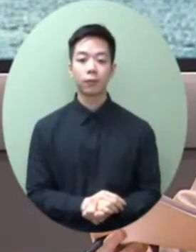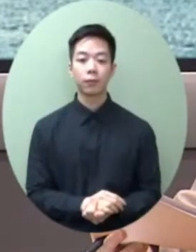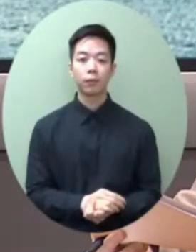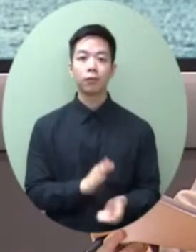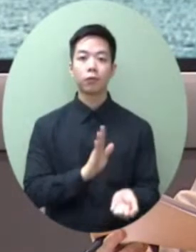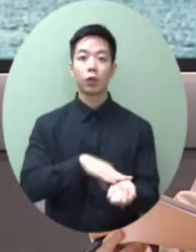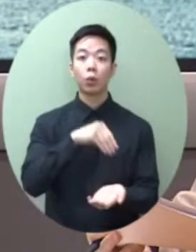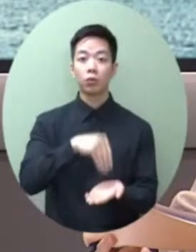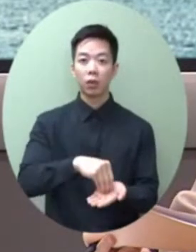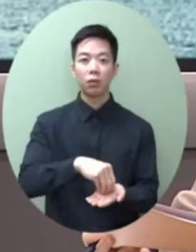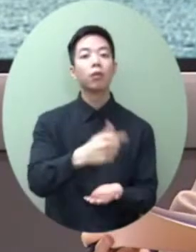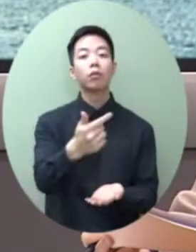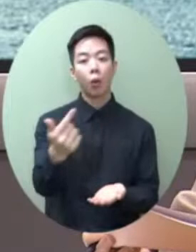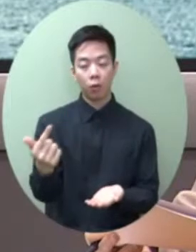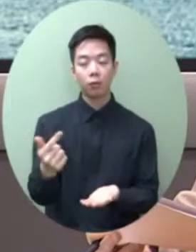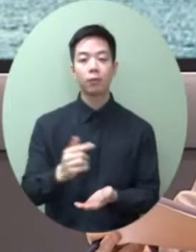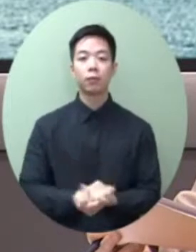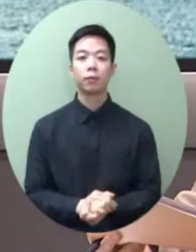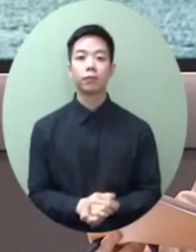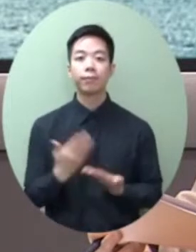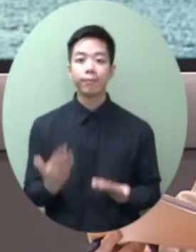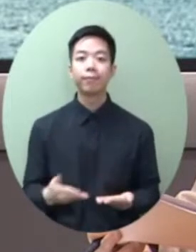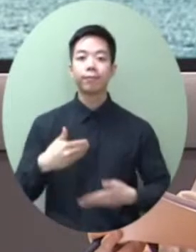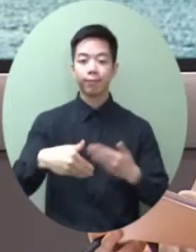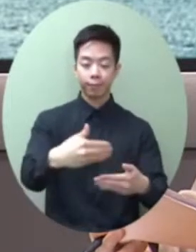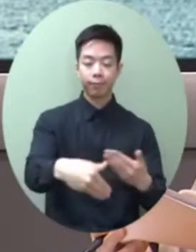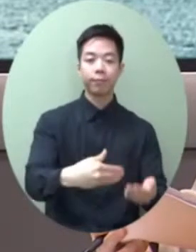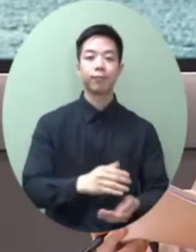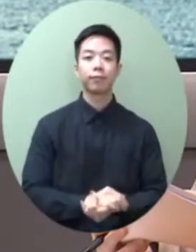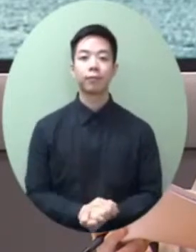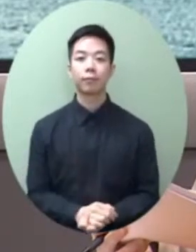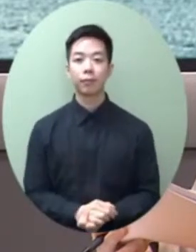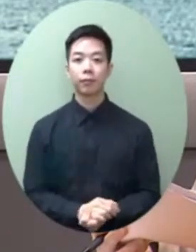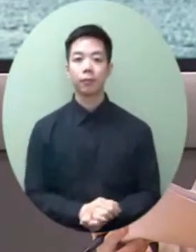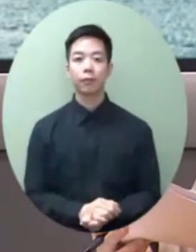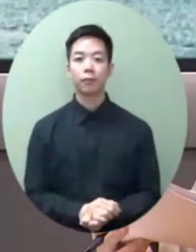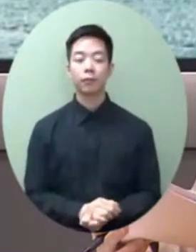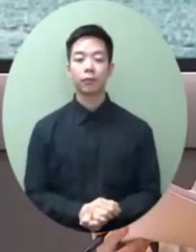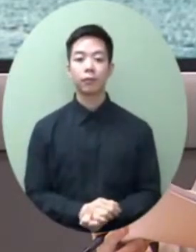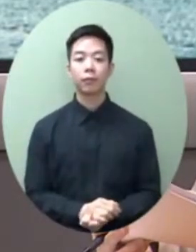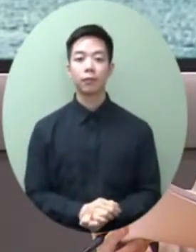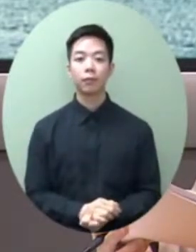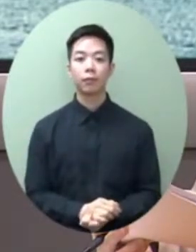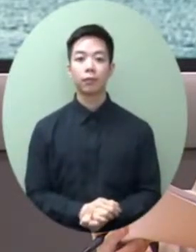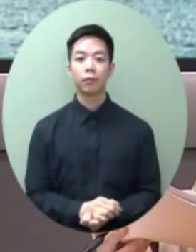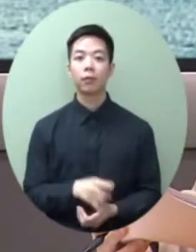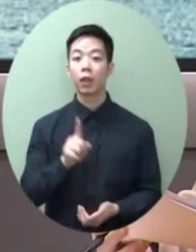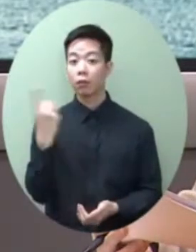We have quite a number of confirmed and preliminary positive cases.